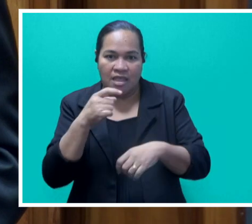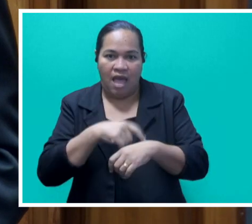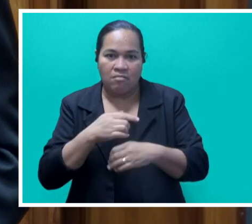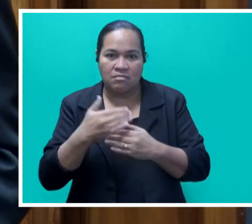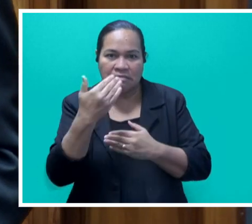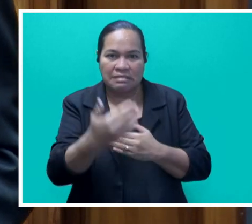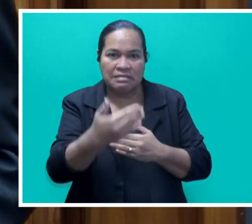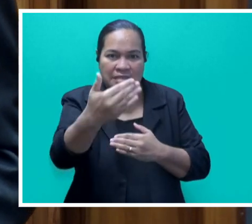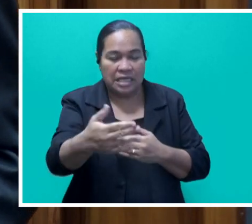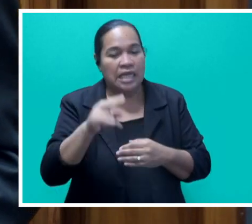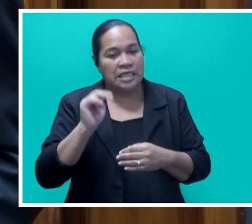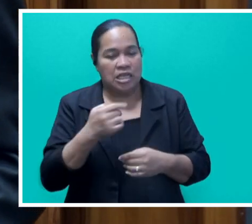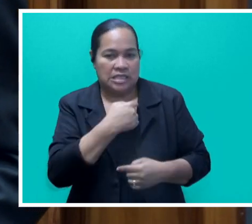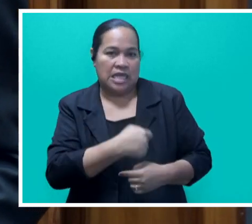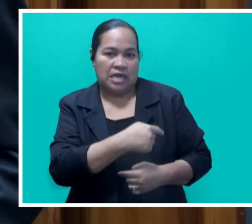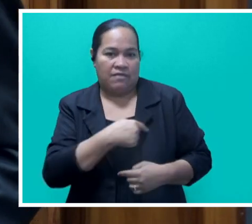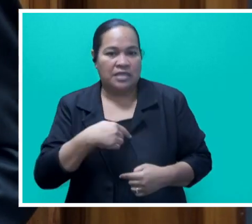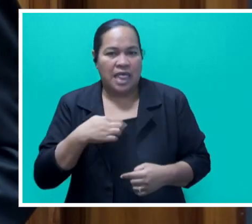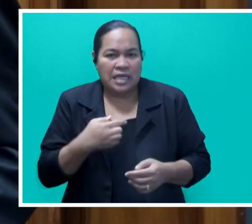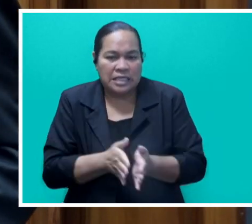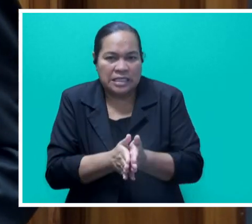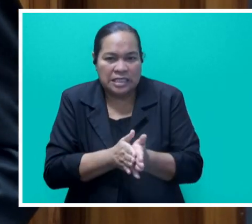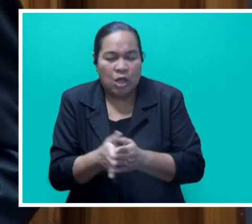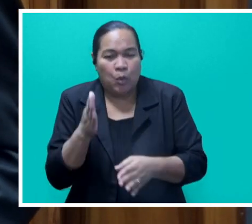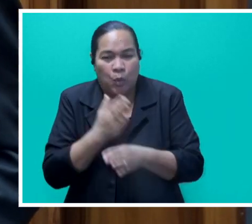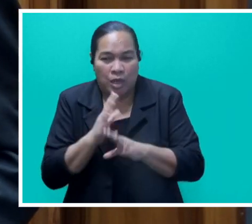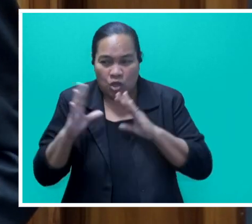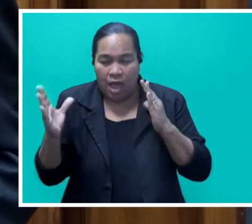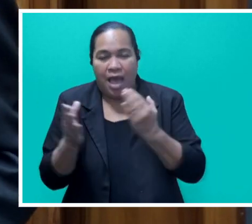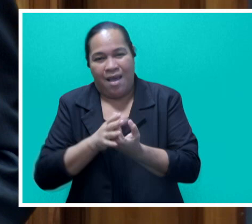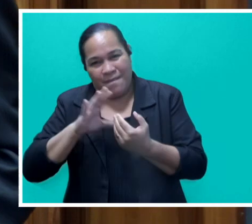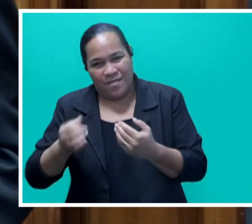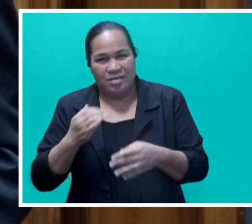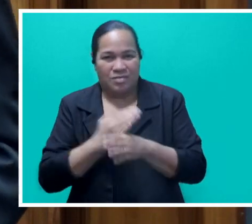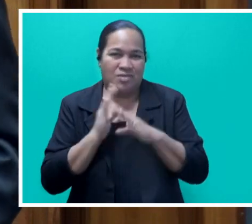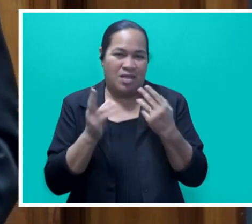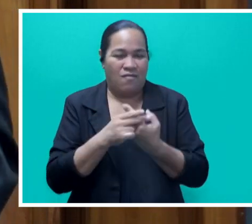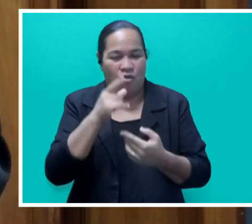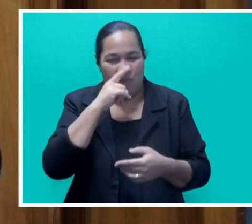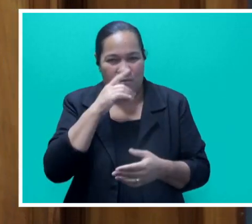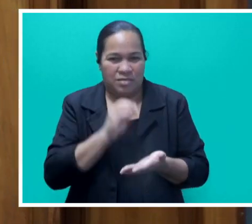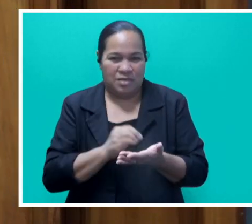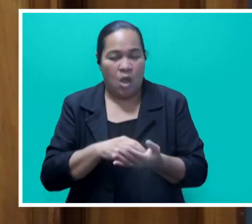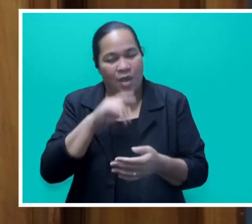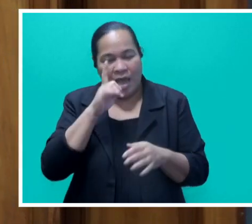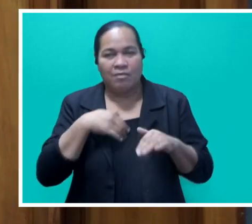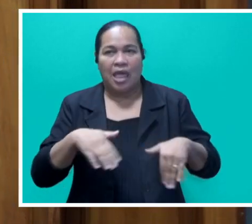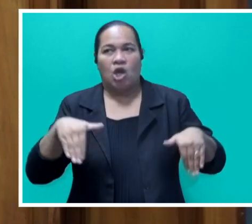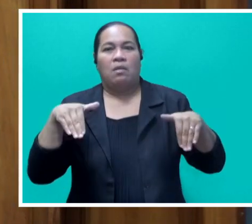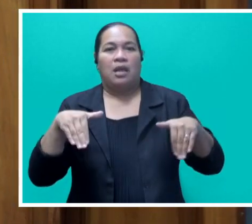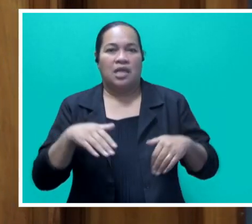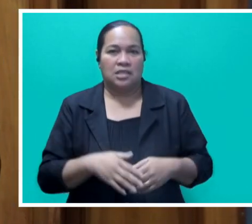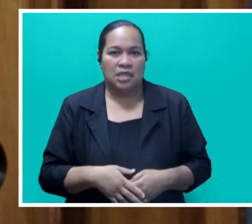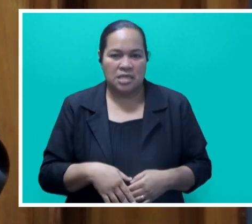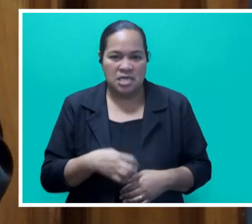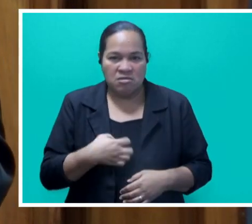which requires sacrifices and the desire to work together for our people. We cannot be complacent and